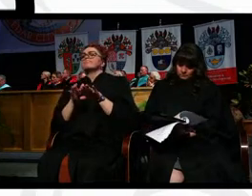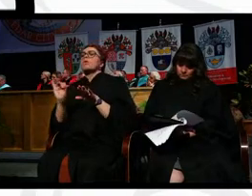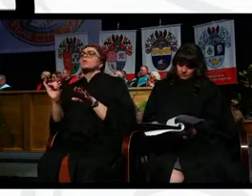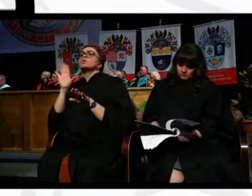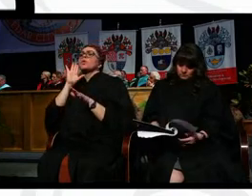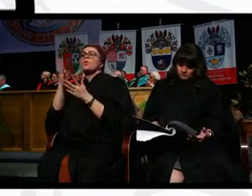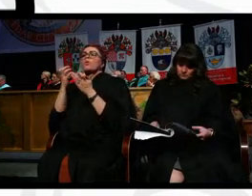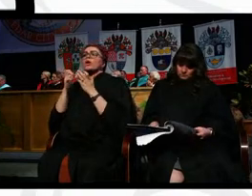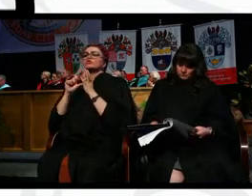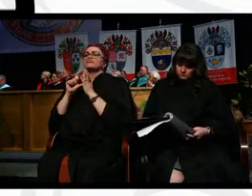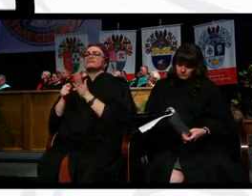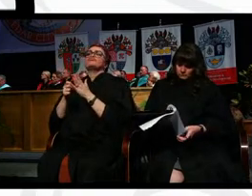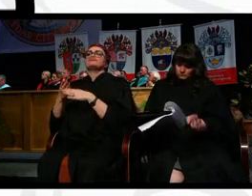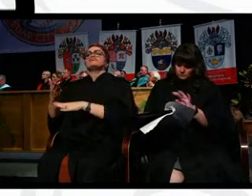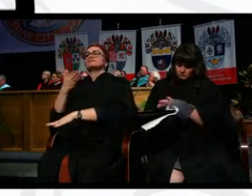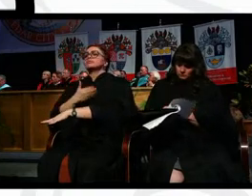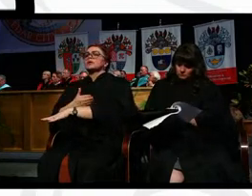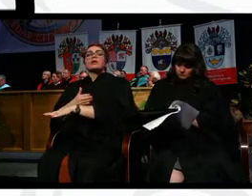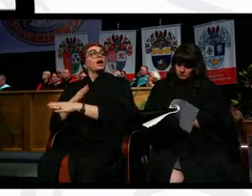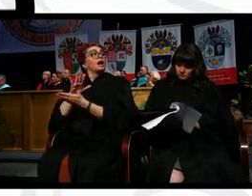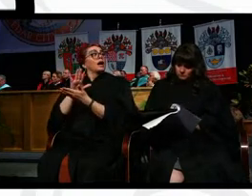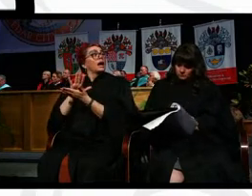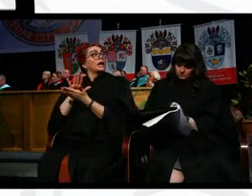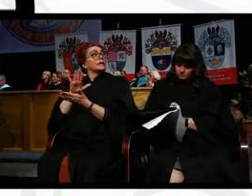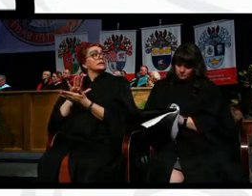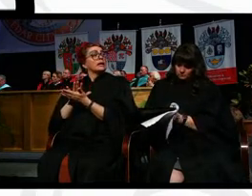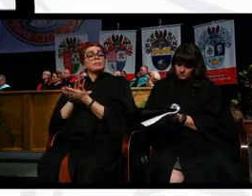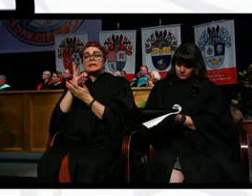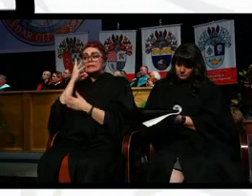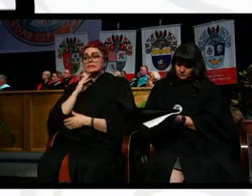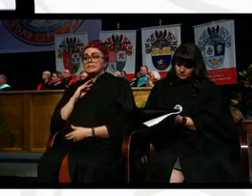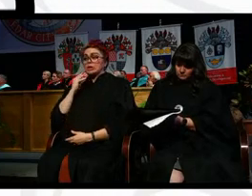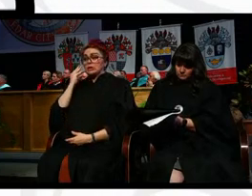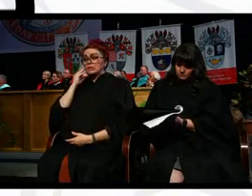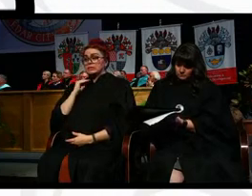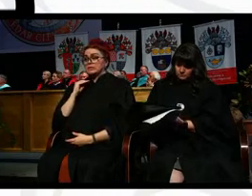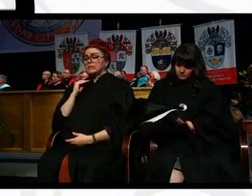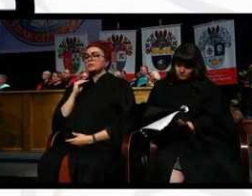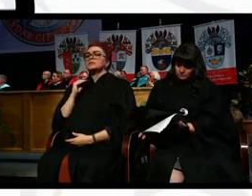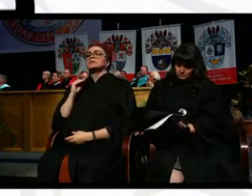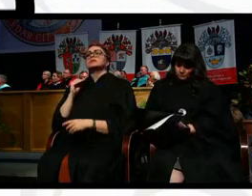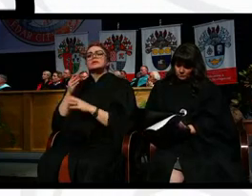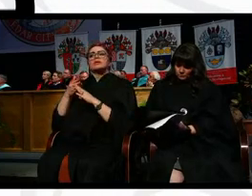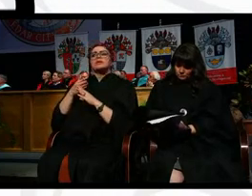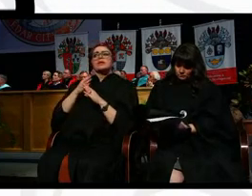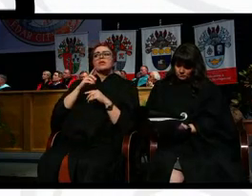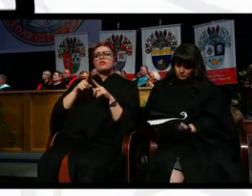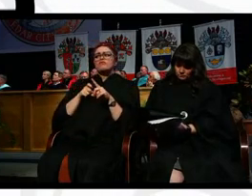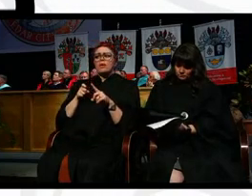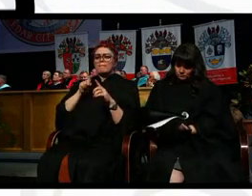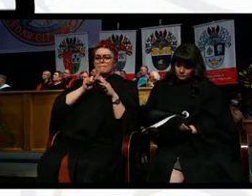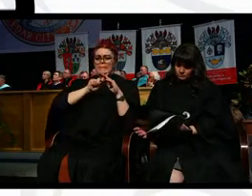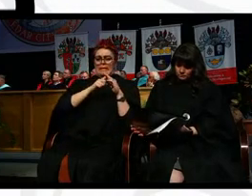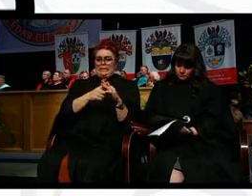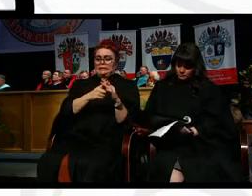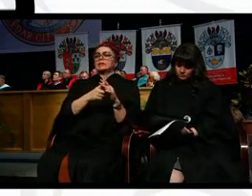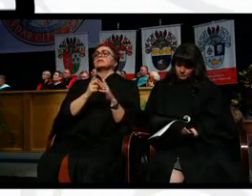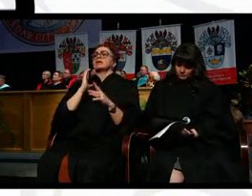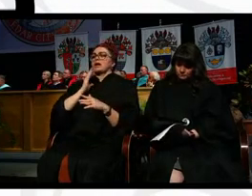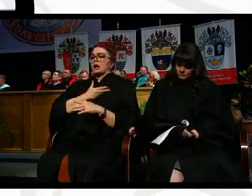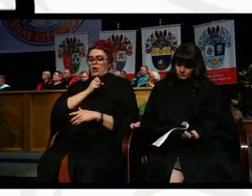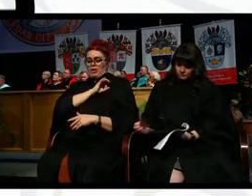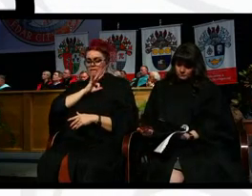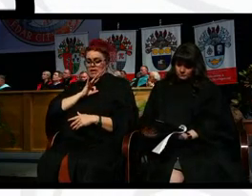its inception, the hallmark of this university has been to our caring faculty and staff who provide